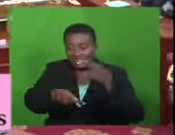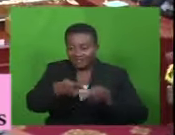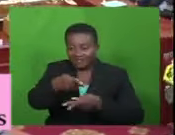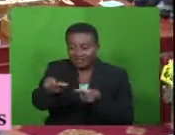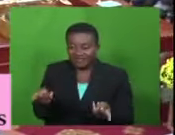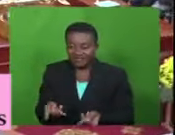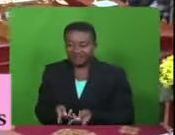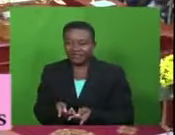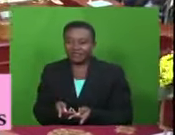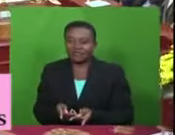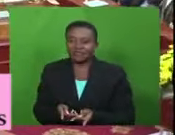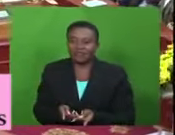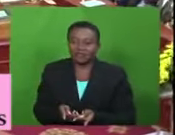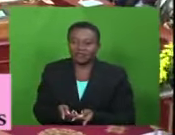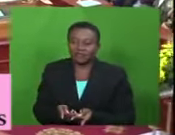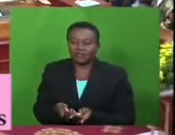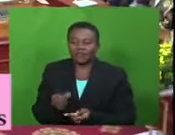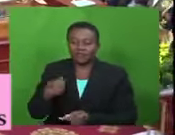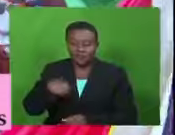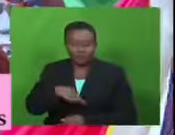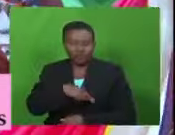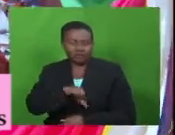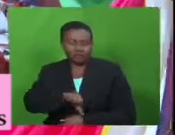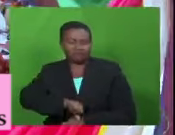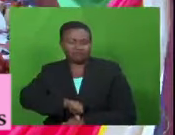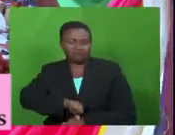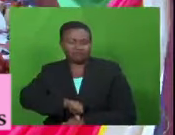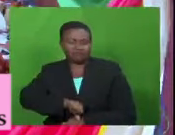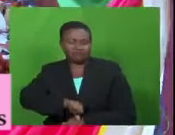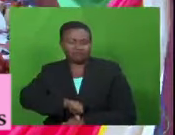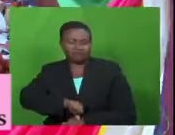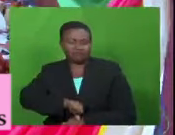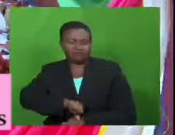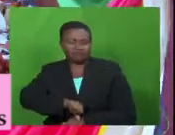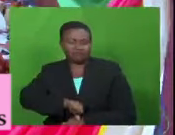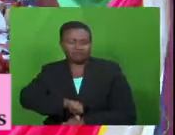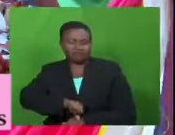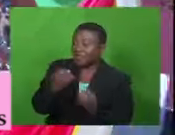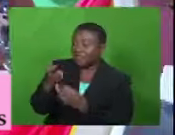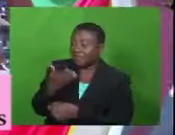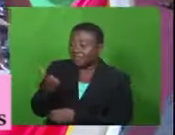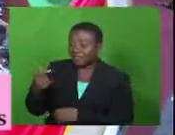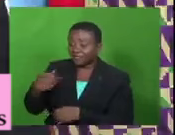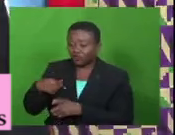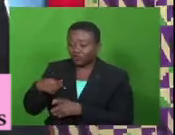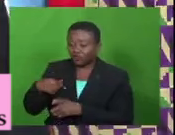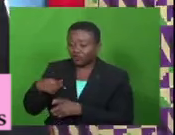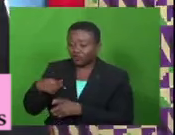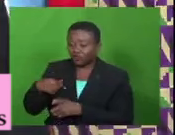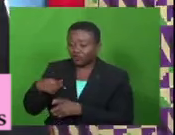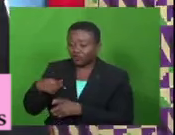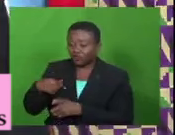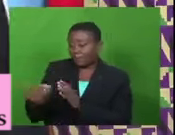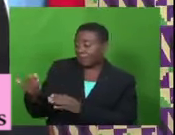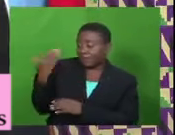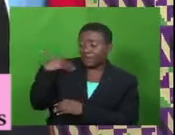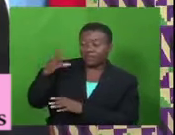We can be justifiably proud of the many things that we have managed to do in the past 6